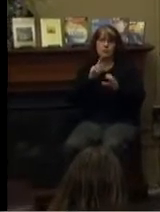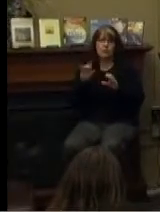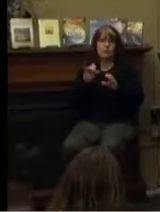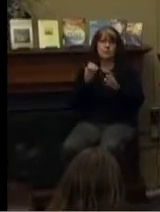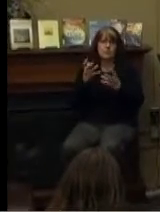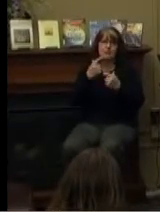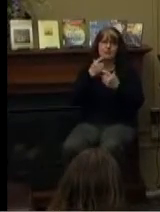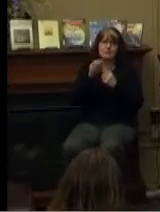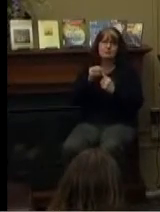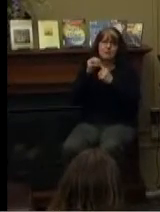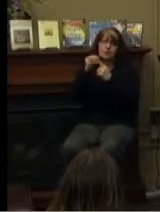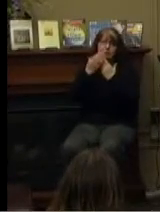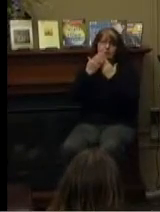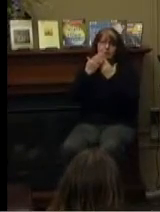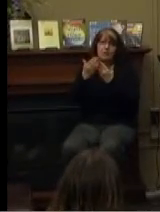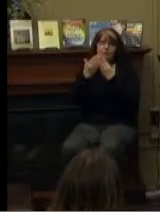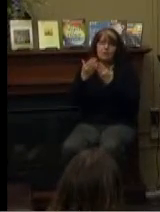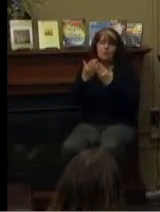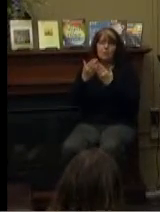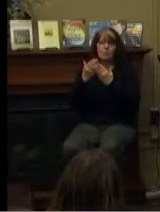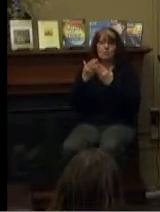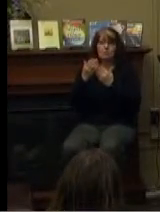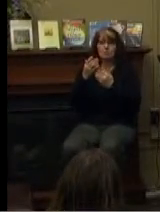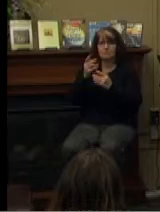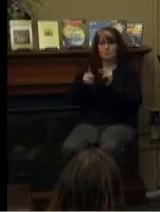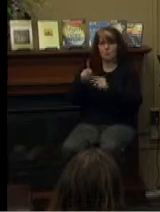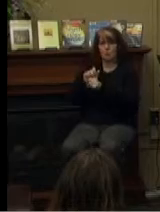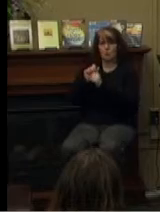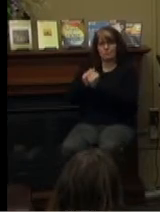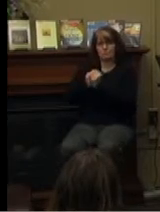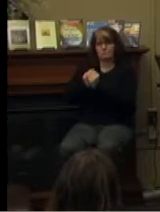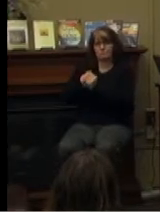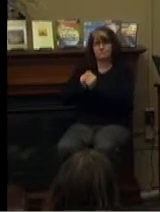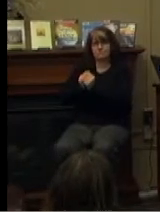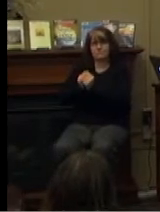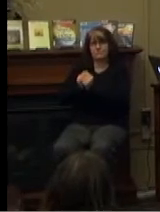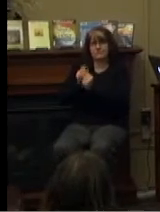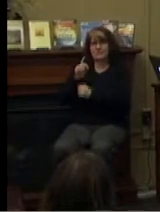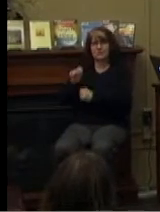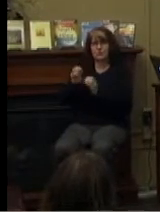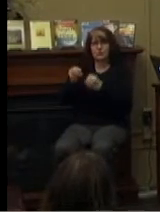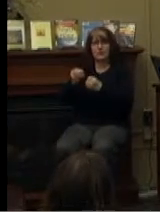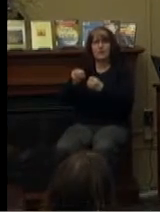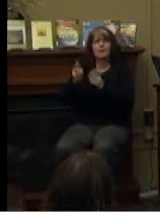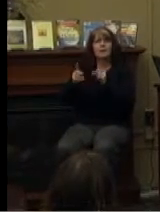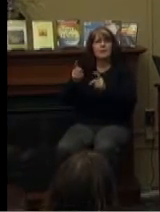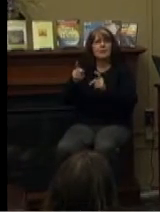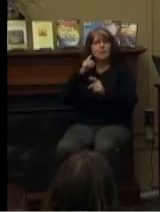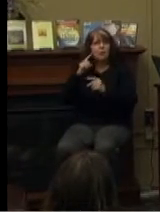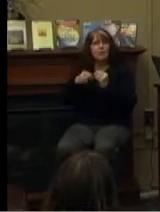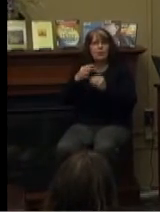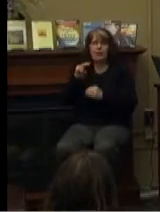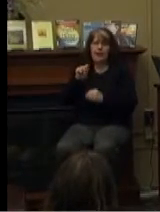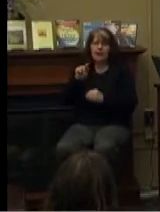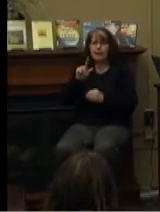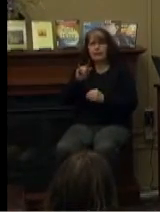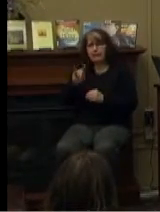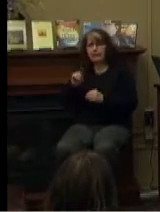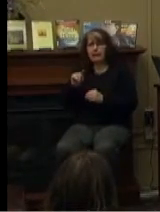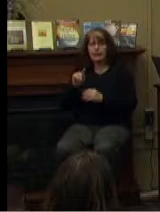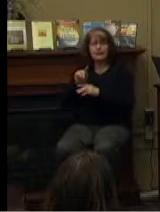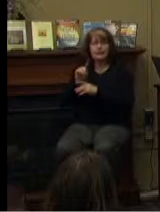special thank you for the people that work with me in my office. So a lot of times people hear about Natalie and Disability Resources and Services,